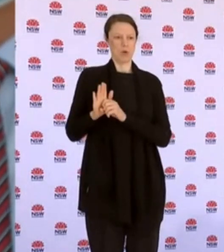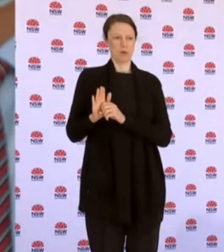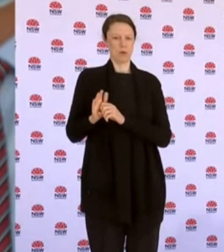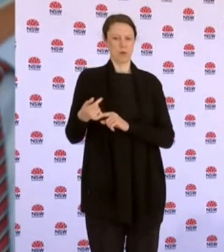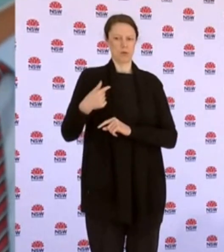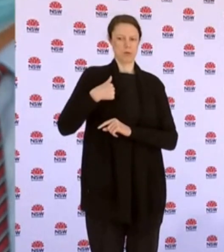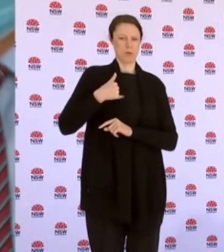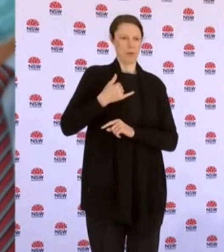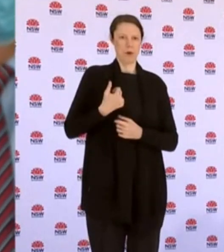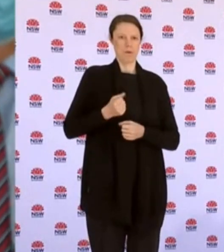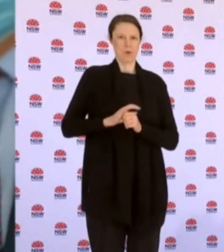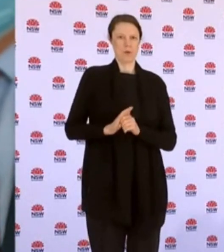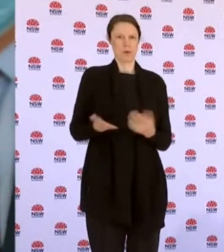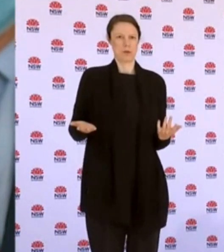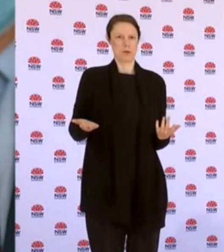getting groceries,